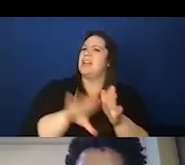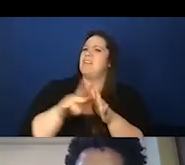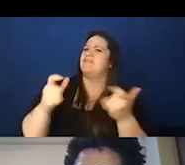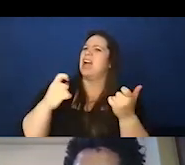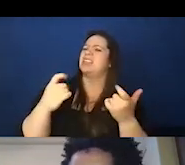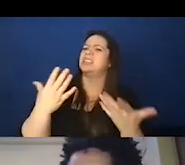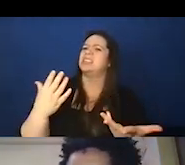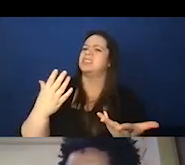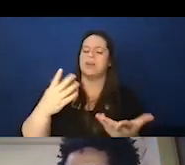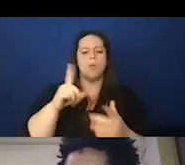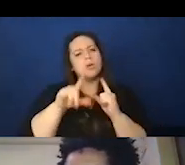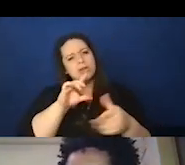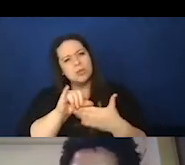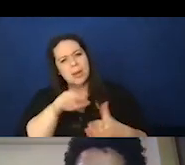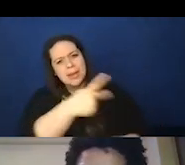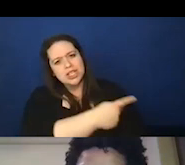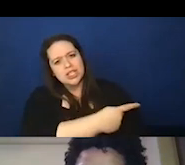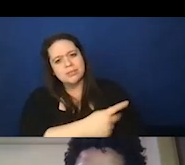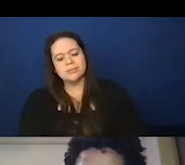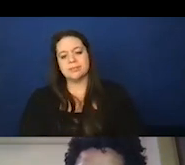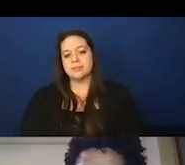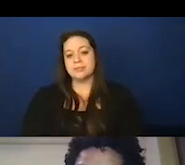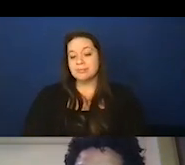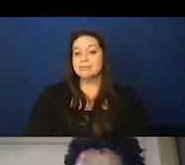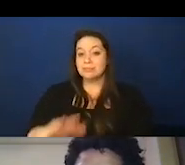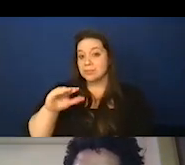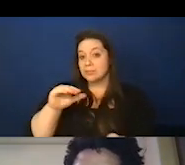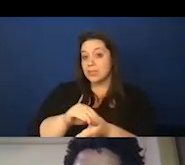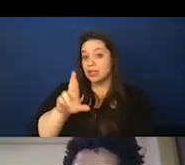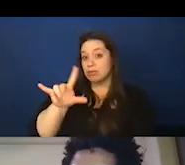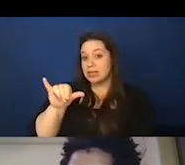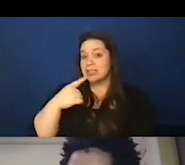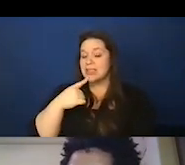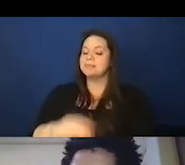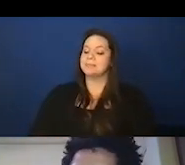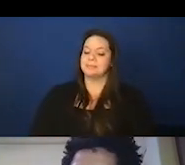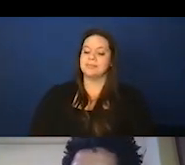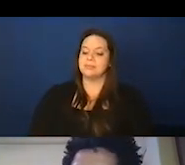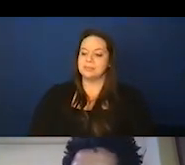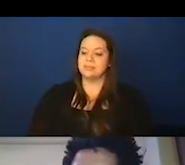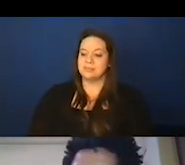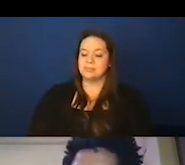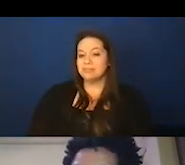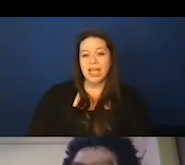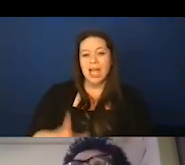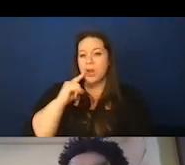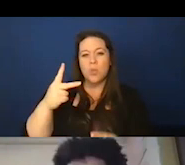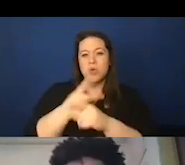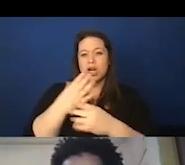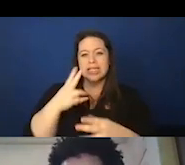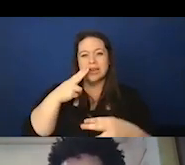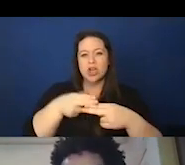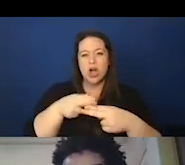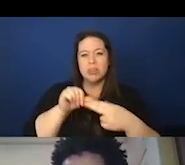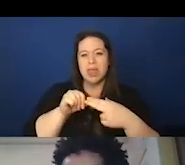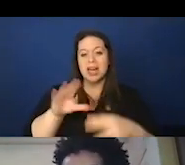I think happened with this whole process is, I would say it should have never been called Operation Warp Speed. It should have